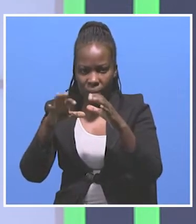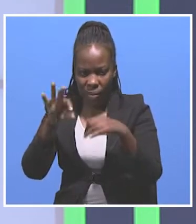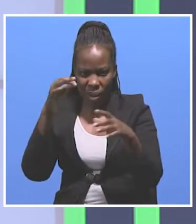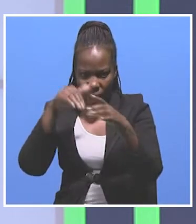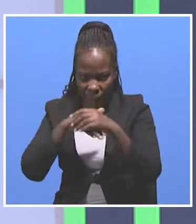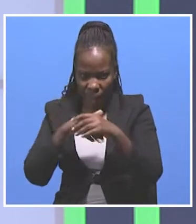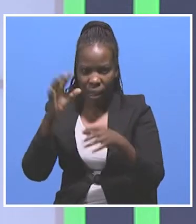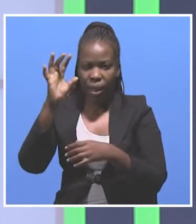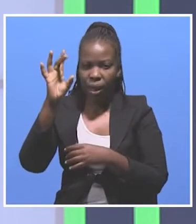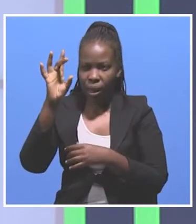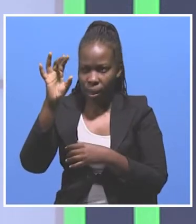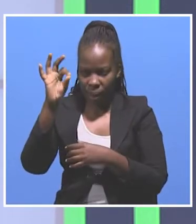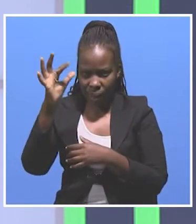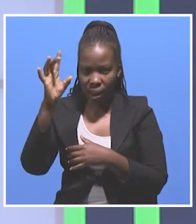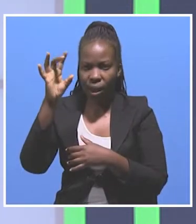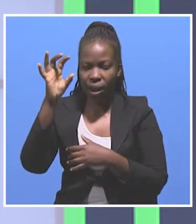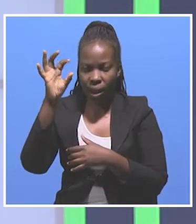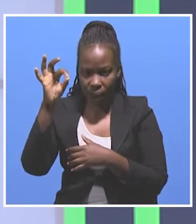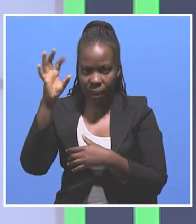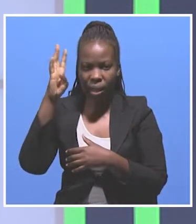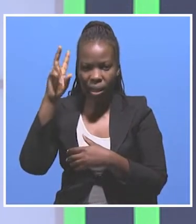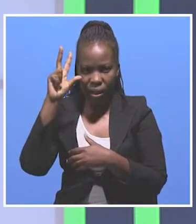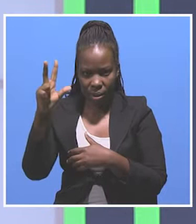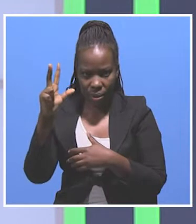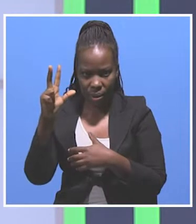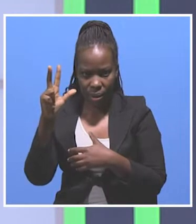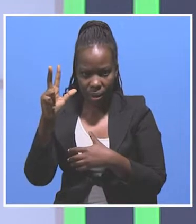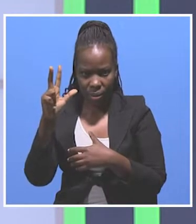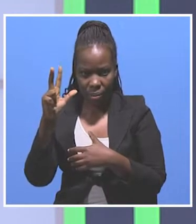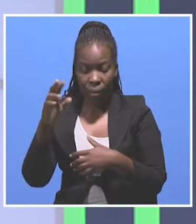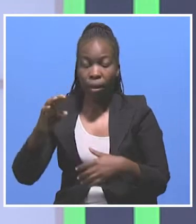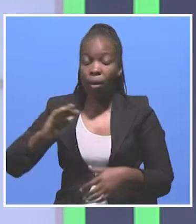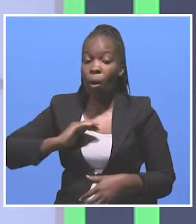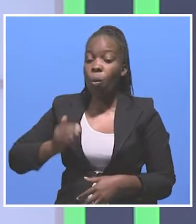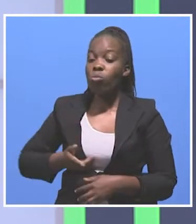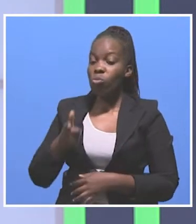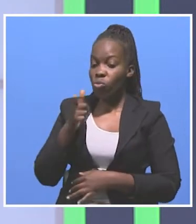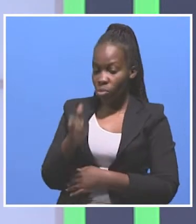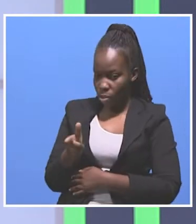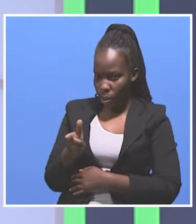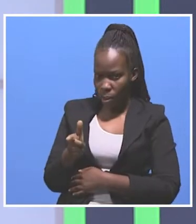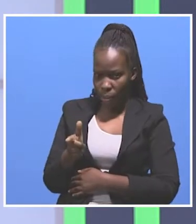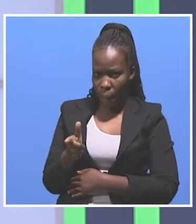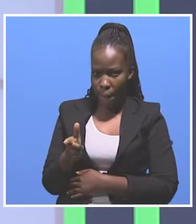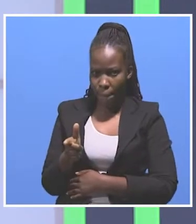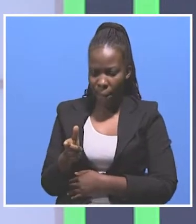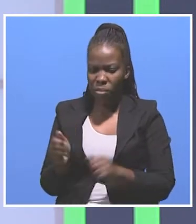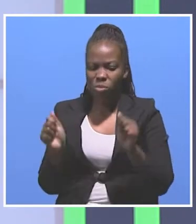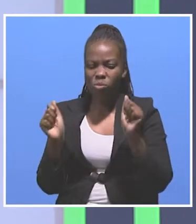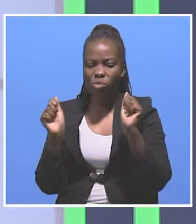1992-93, is very categorical, okay, that a woman, okay, should be